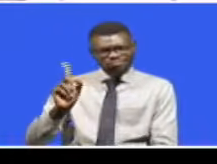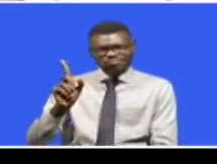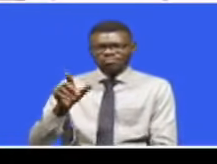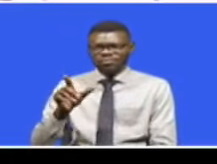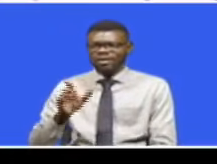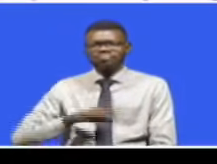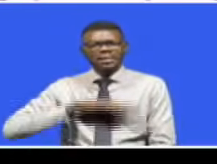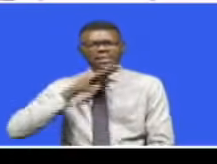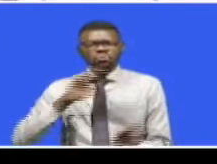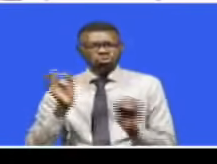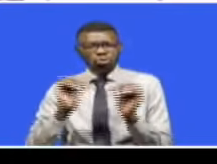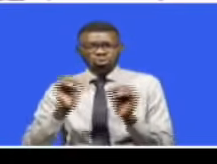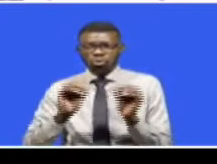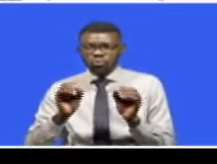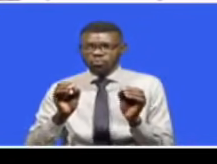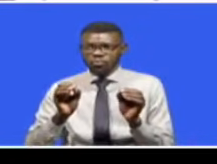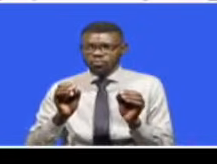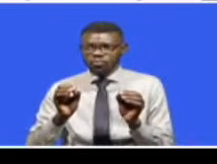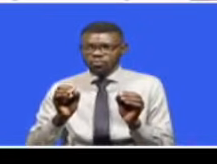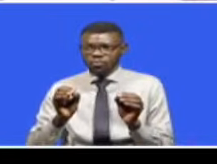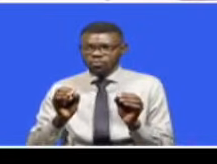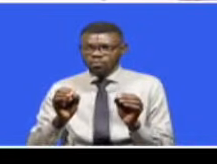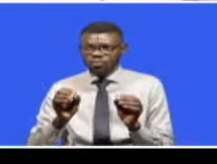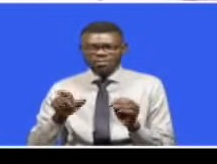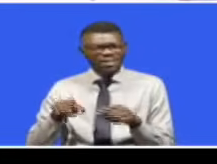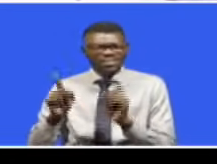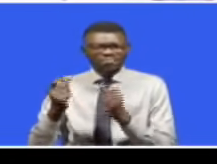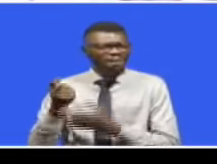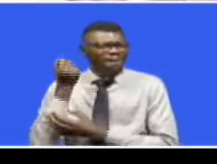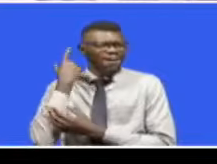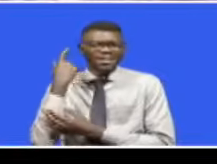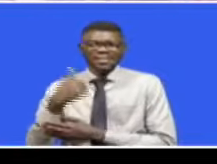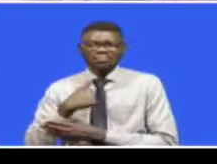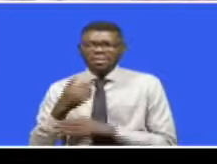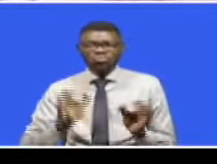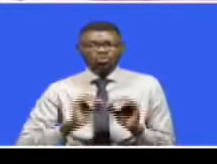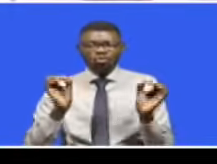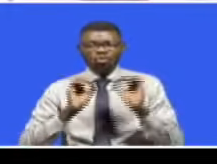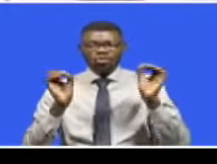atakuwa amekufa. They are misinterpreting what I said.